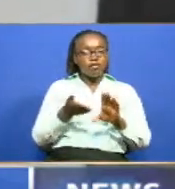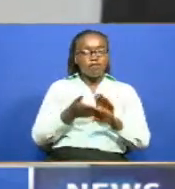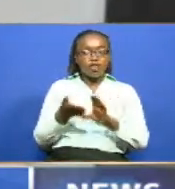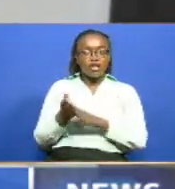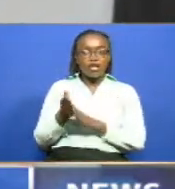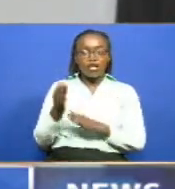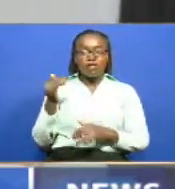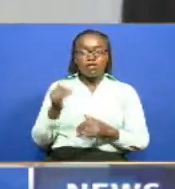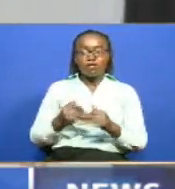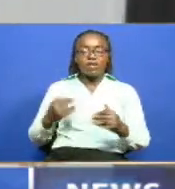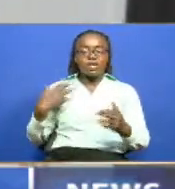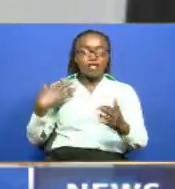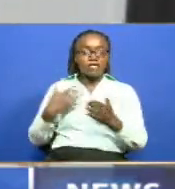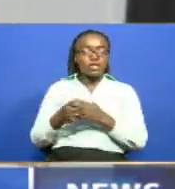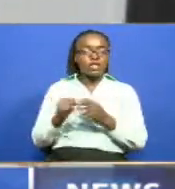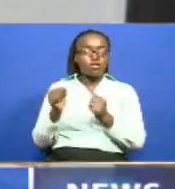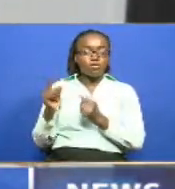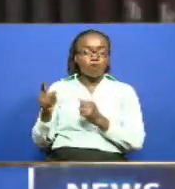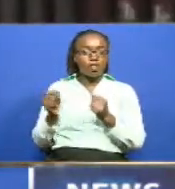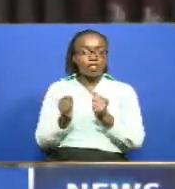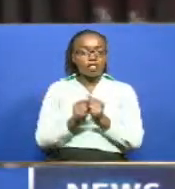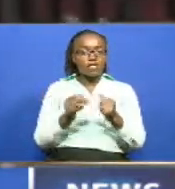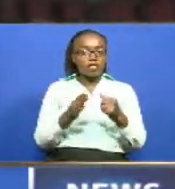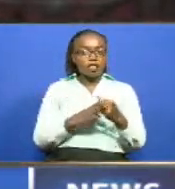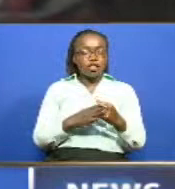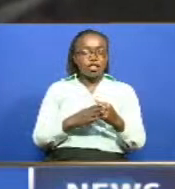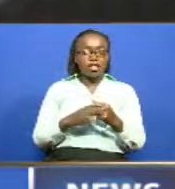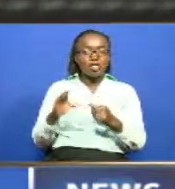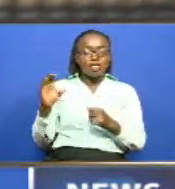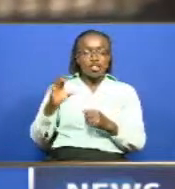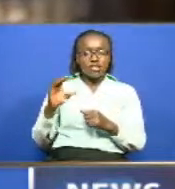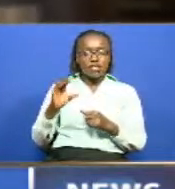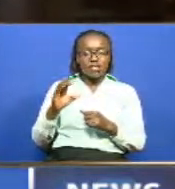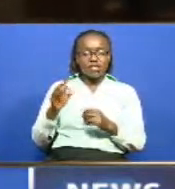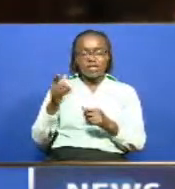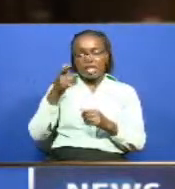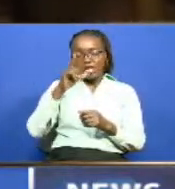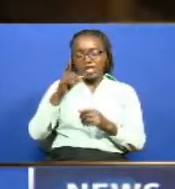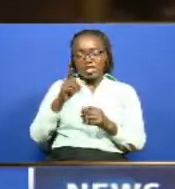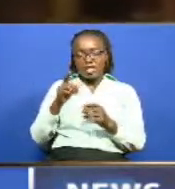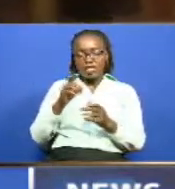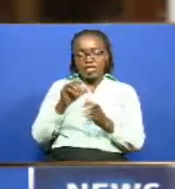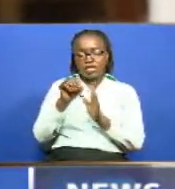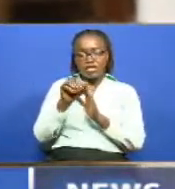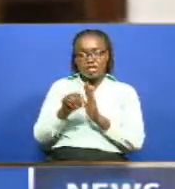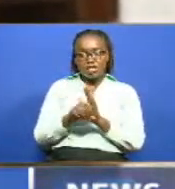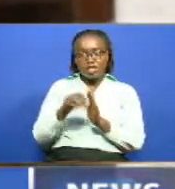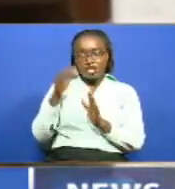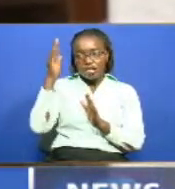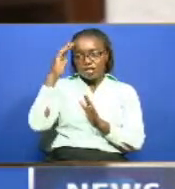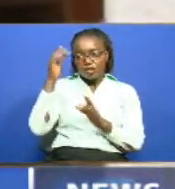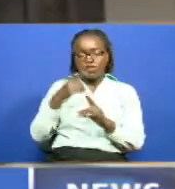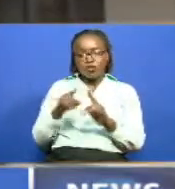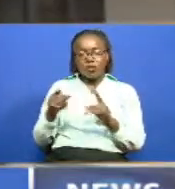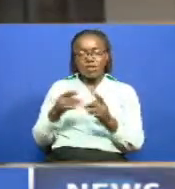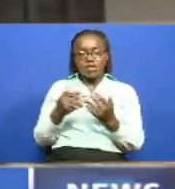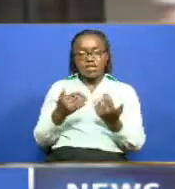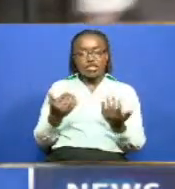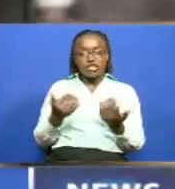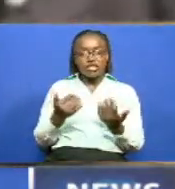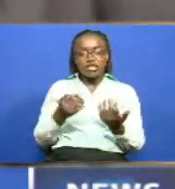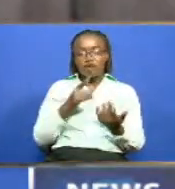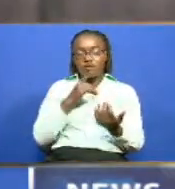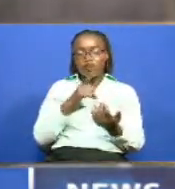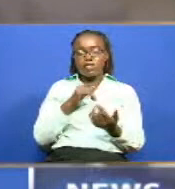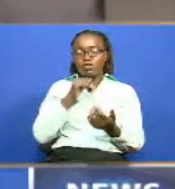since the 18th century, the London street Savile Row has been known for its tailoring, but things are a lot quieter than